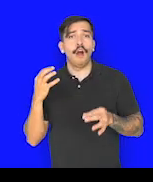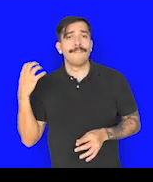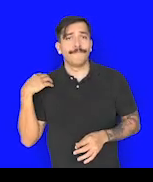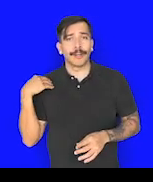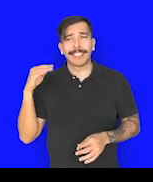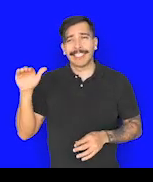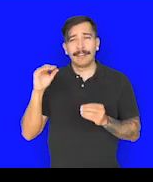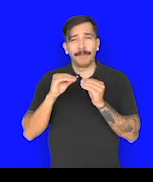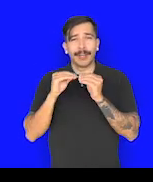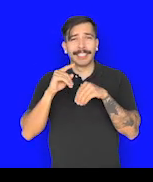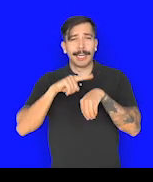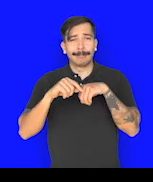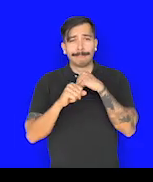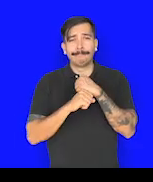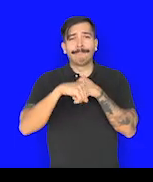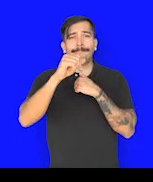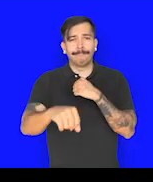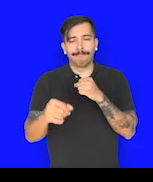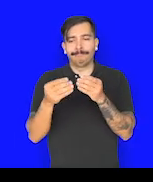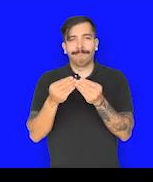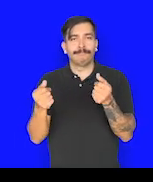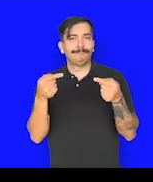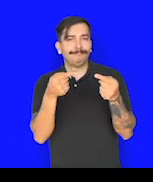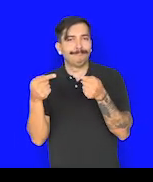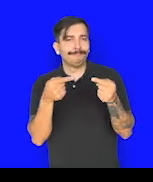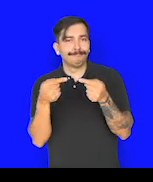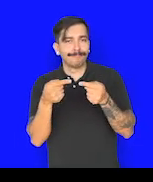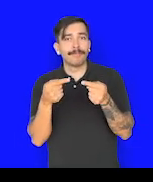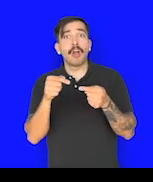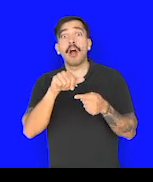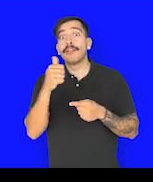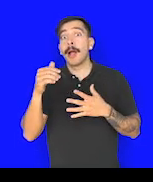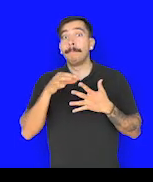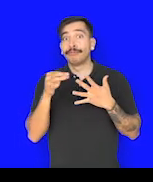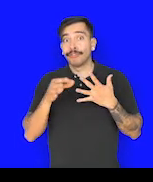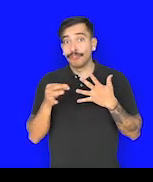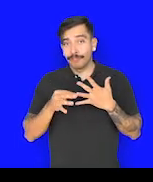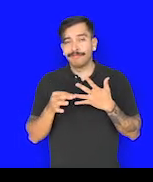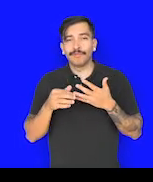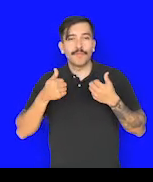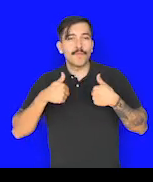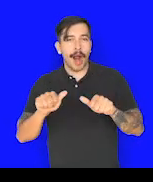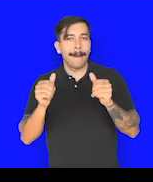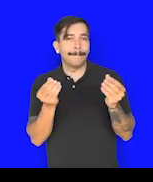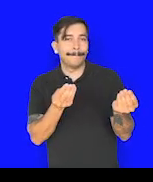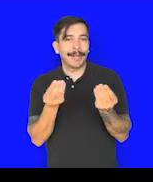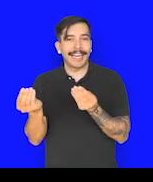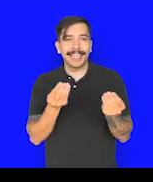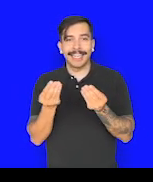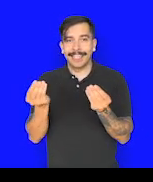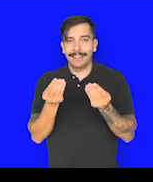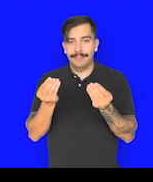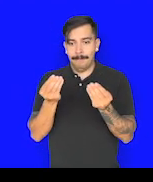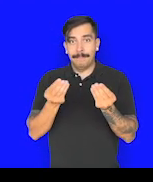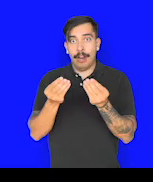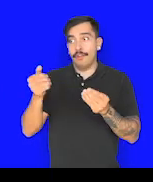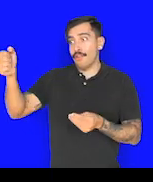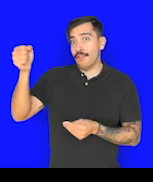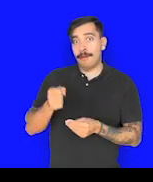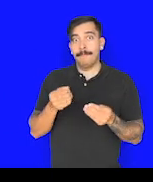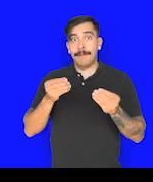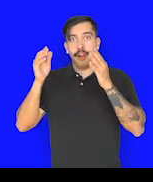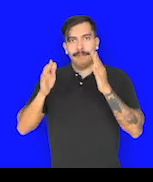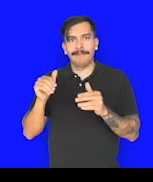for additional time to resolve the dispute. Another option is to try mediation, where the mediator would